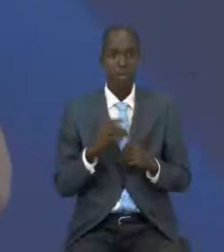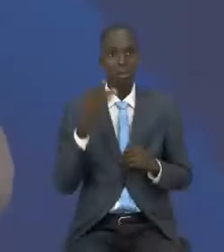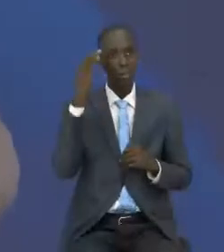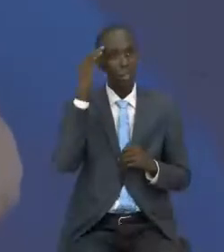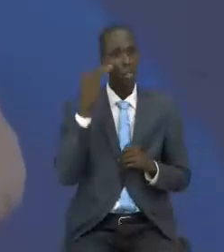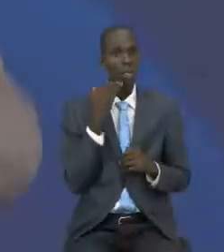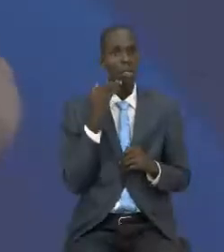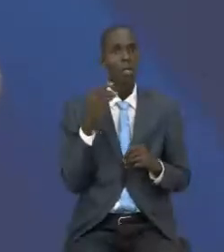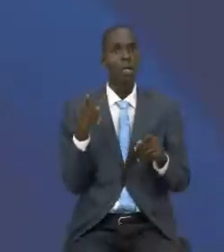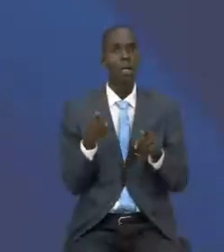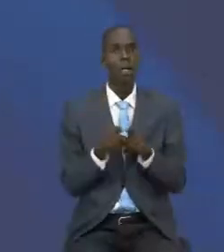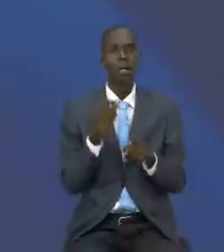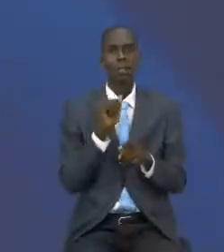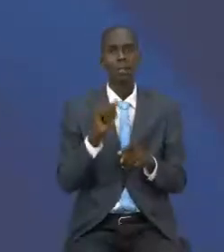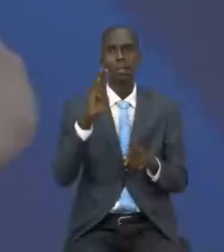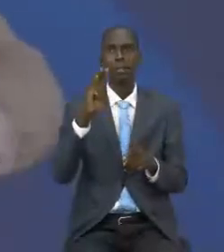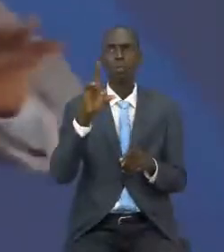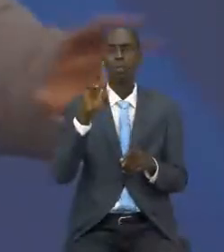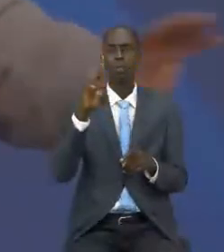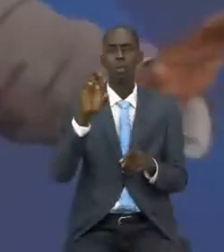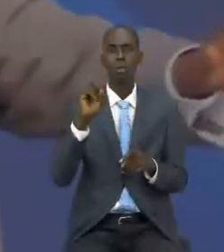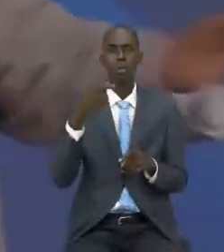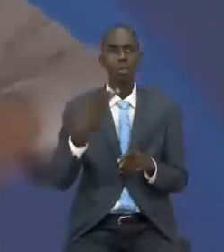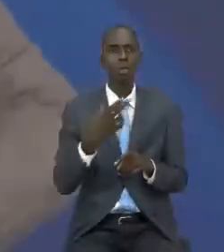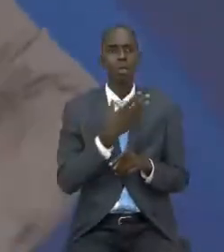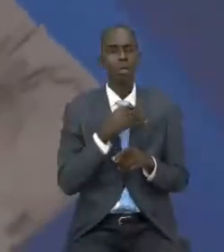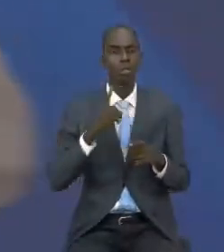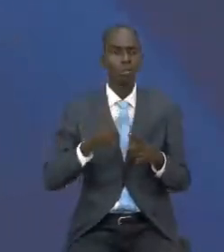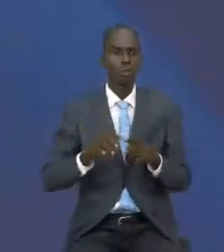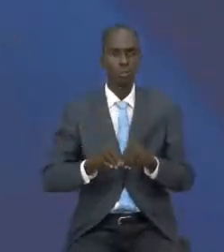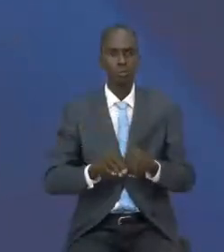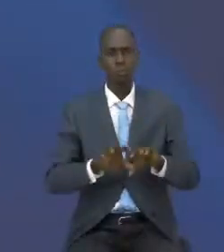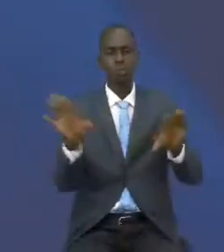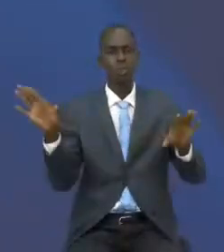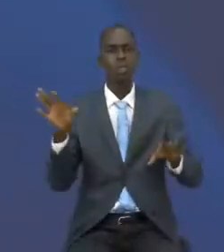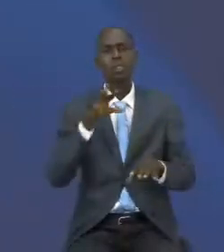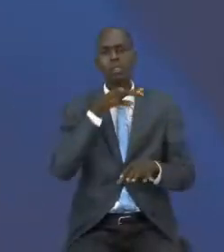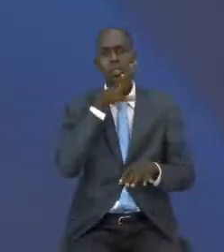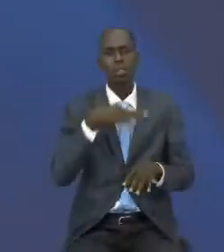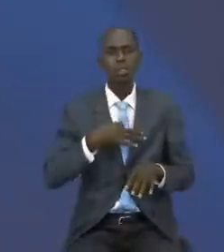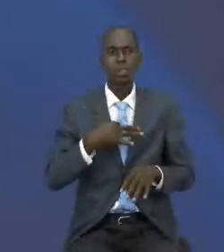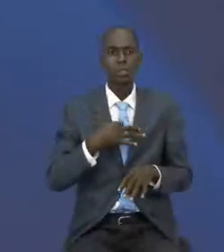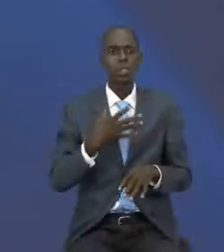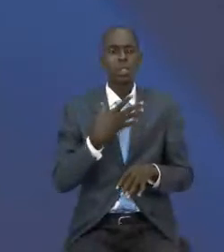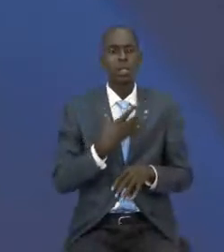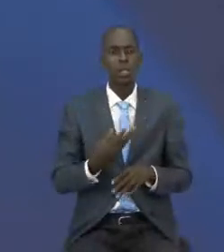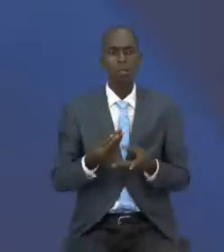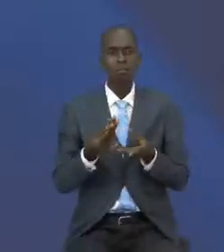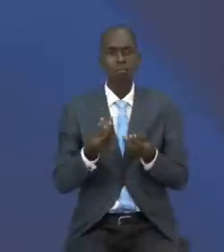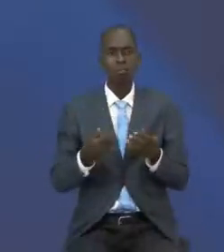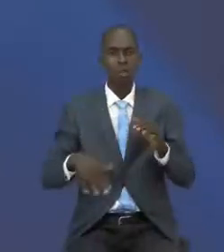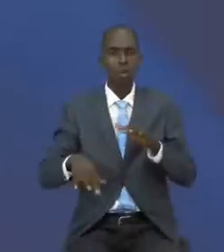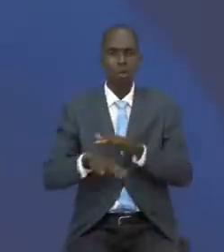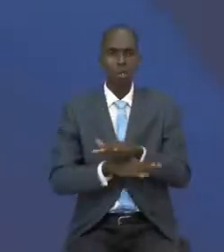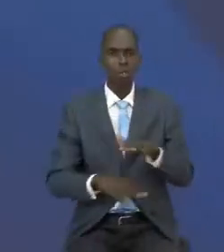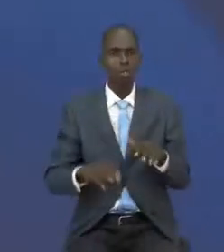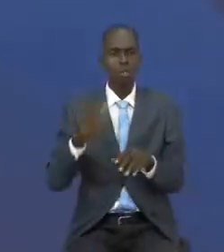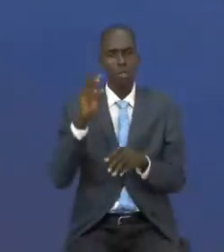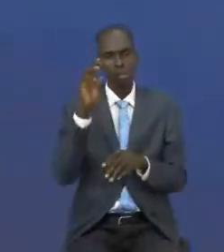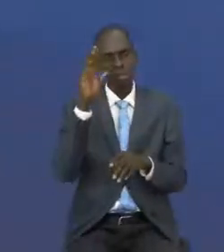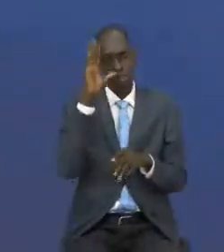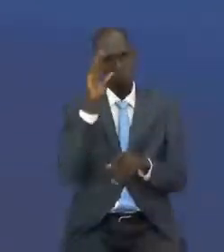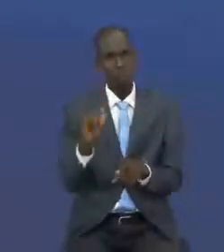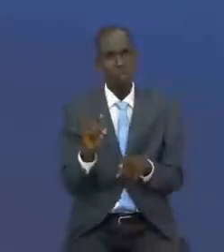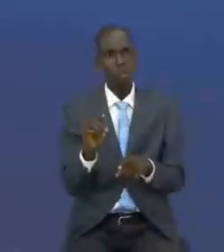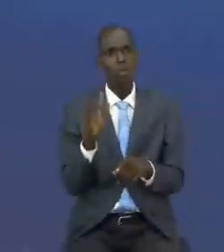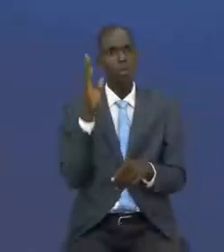a bulrush, and to spread sackcloth and ashes under him? Wilt thou